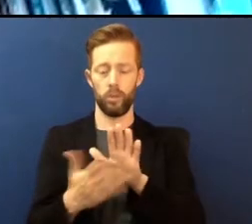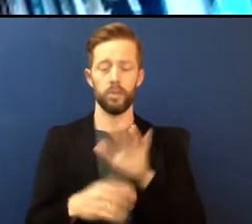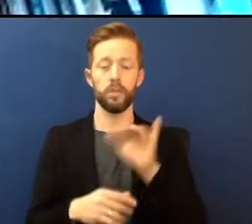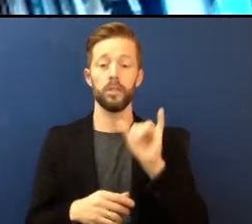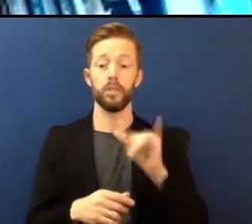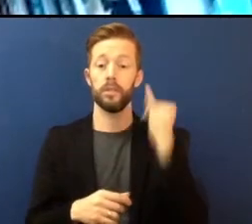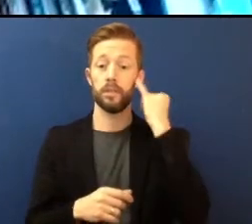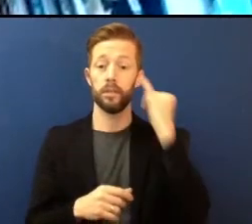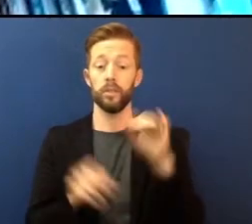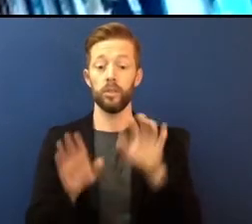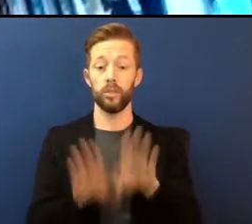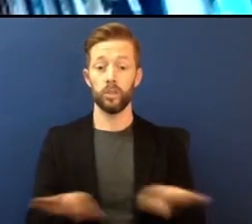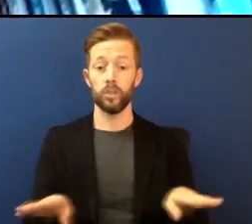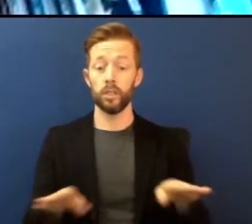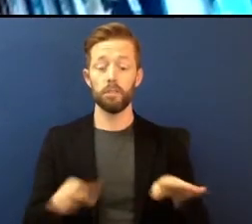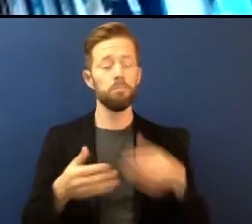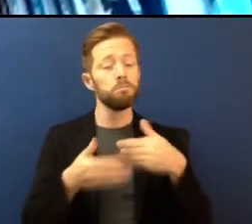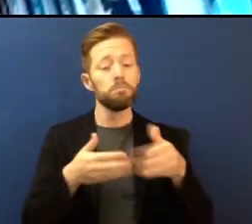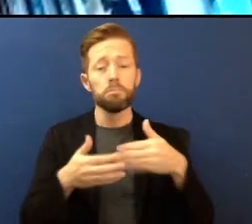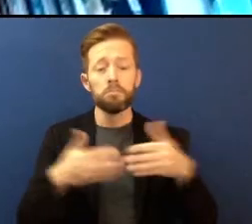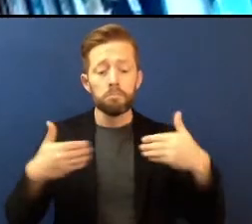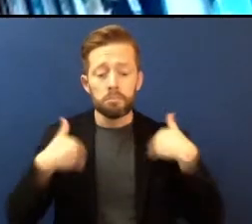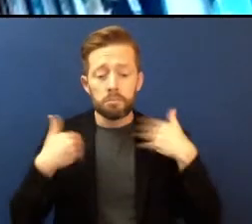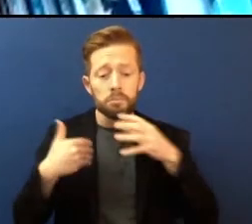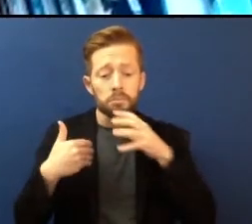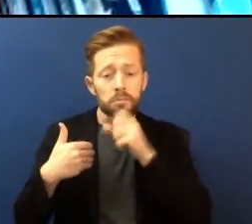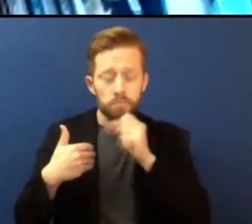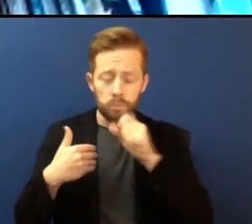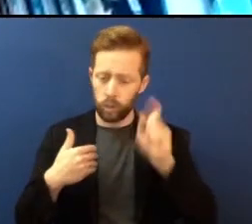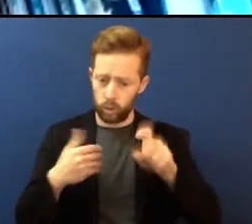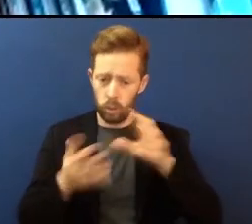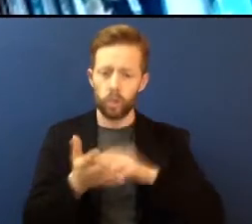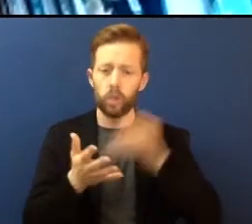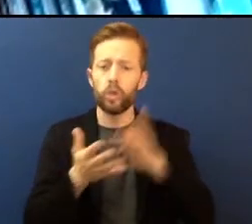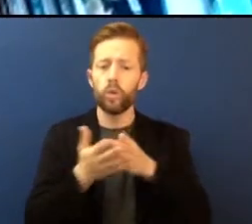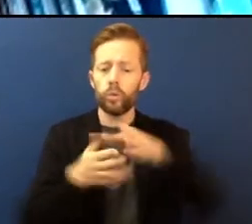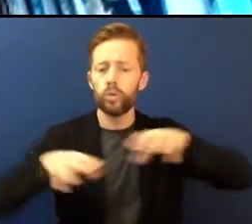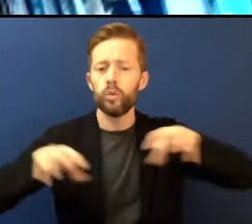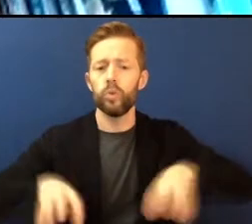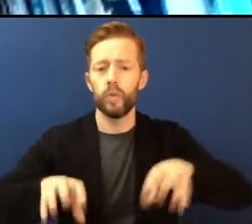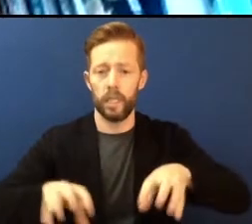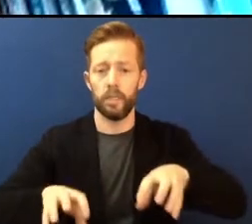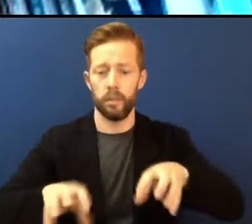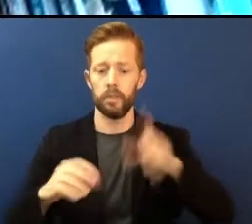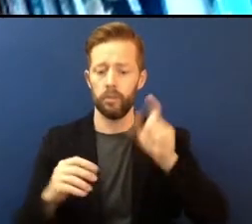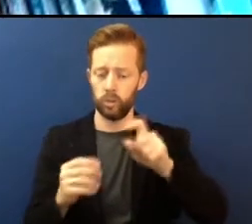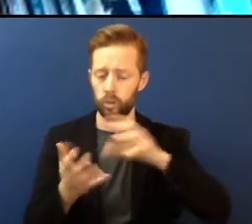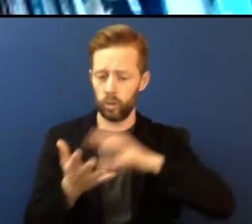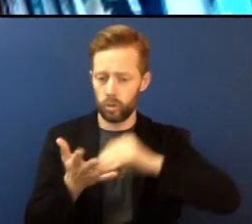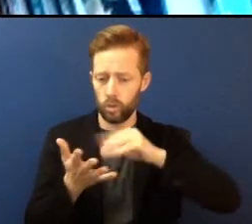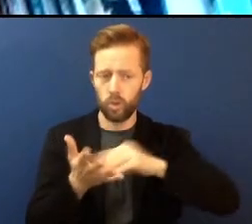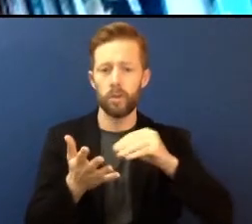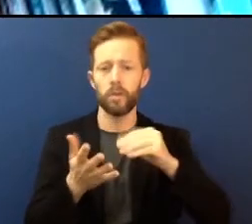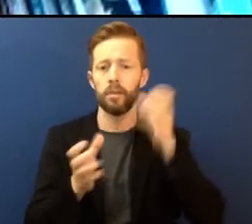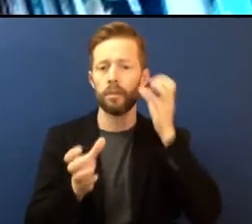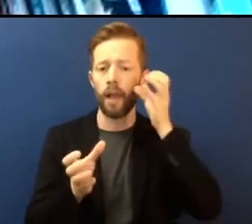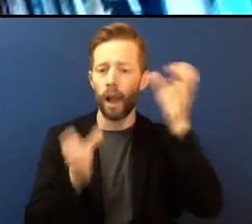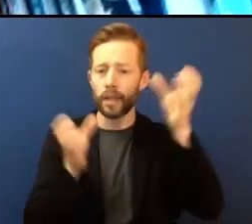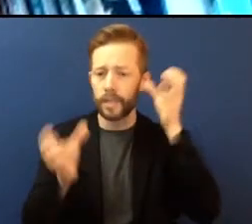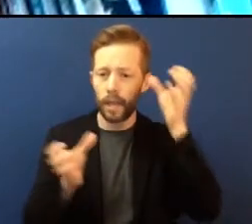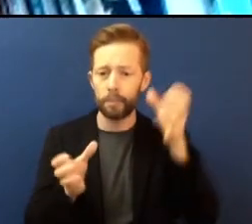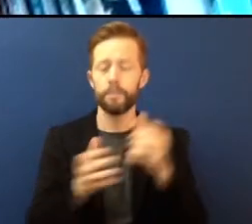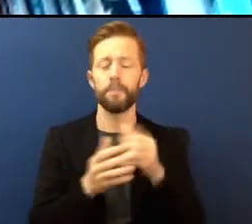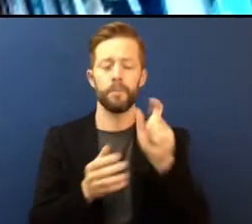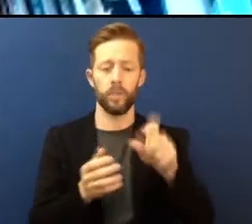three-dimensional approach. The notion that children, even at a very young age, should learn by doing. They should be learning concepts while they're